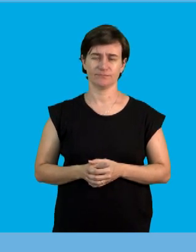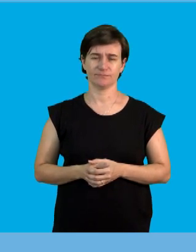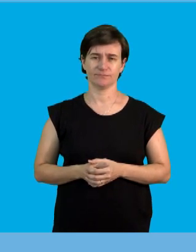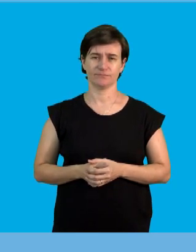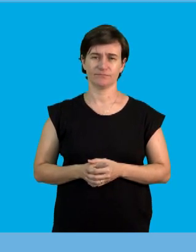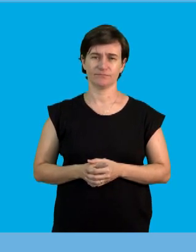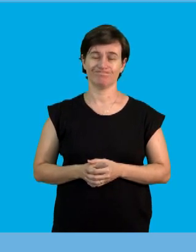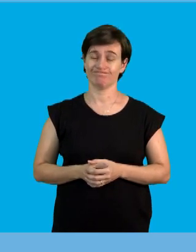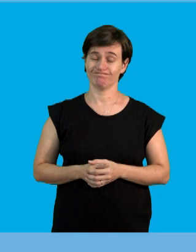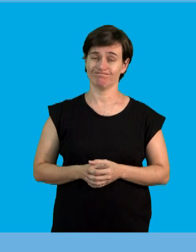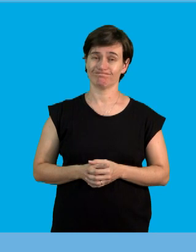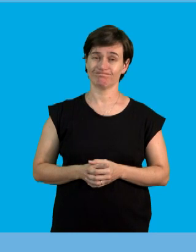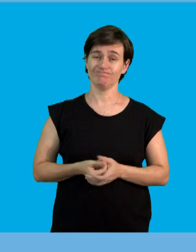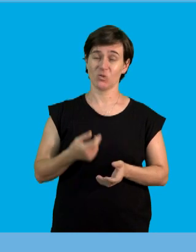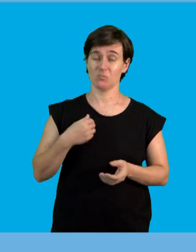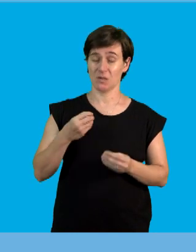cell